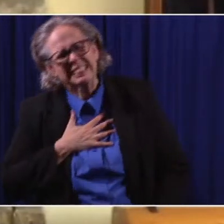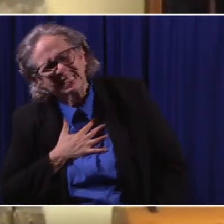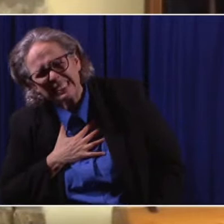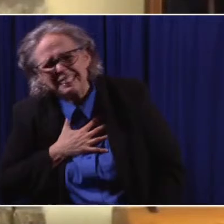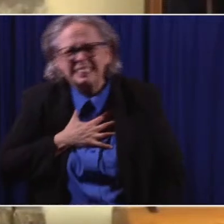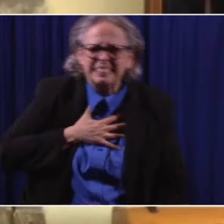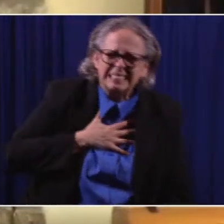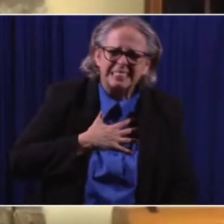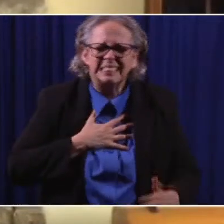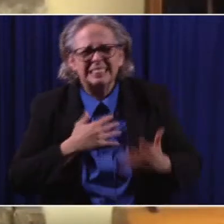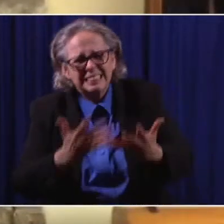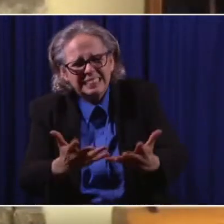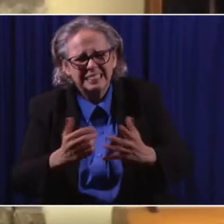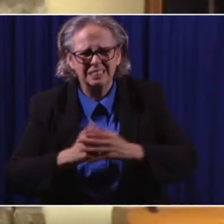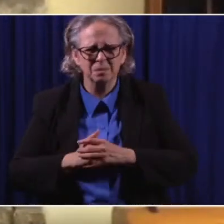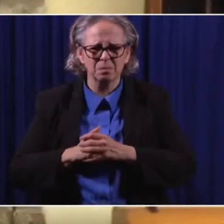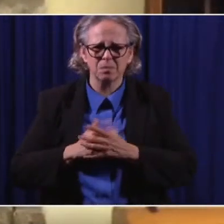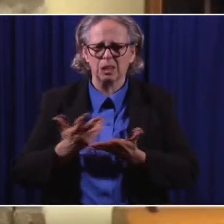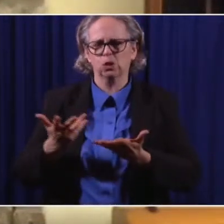continue to learn more.